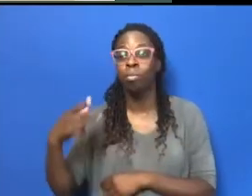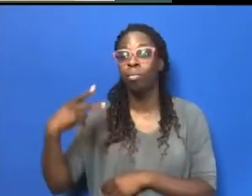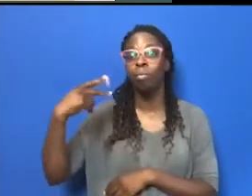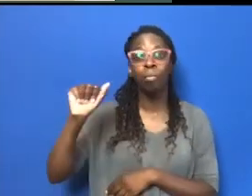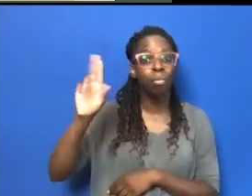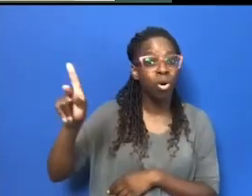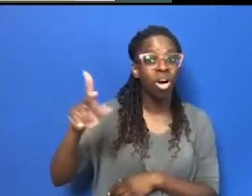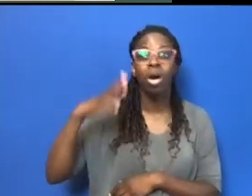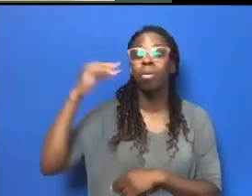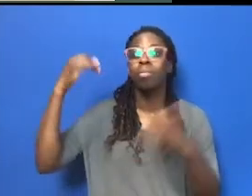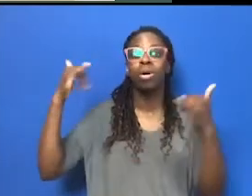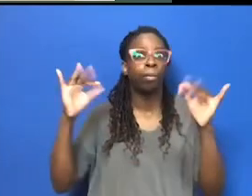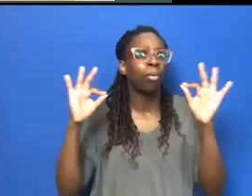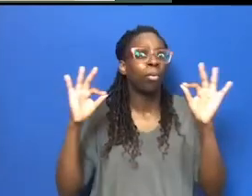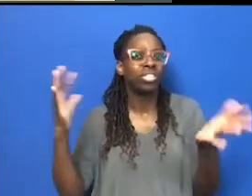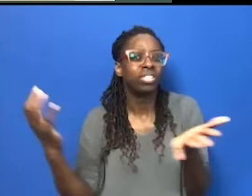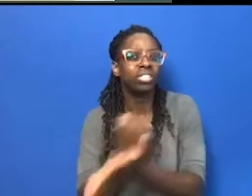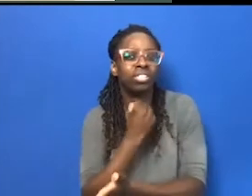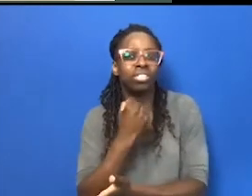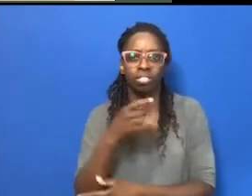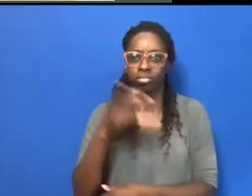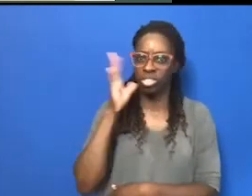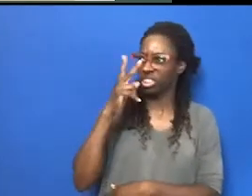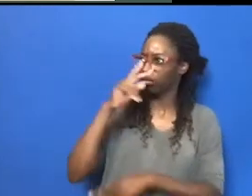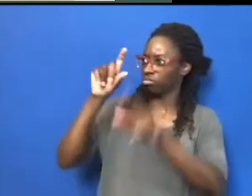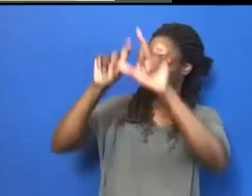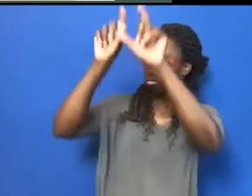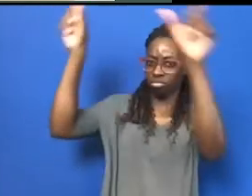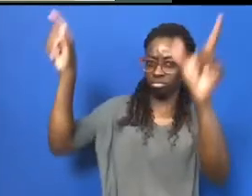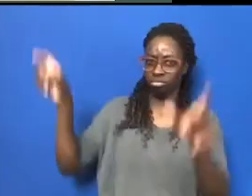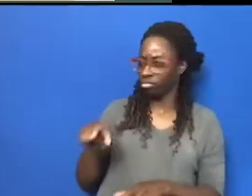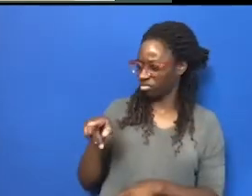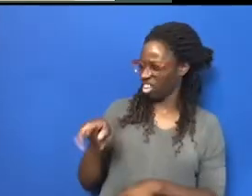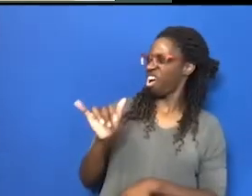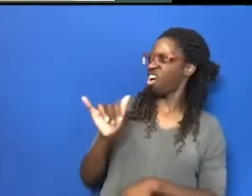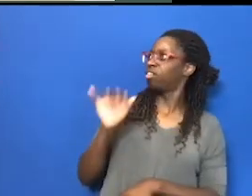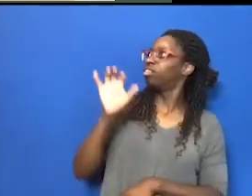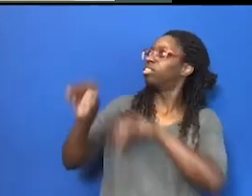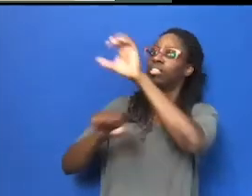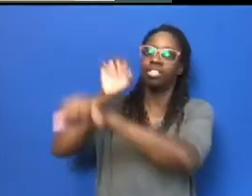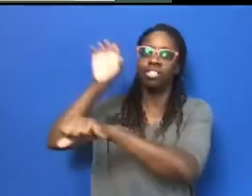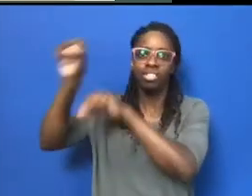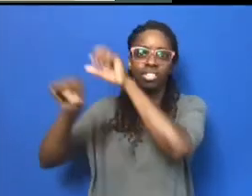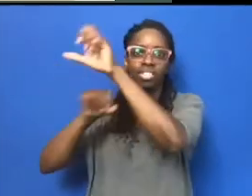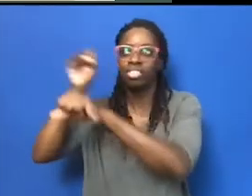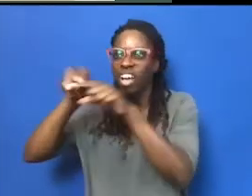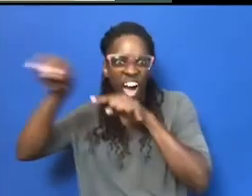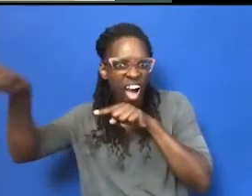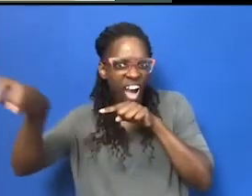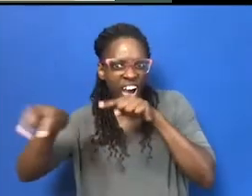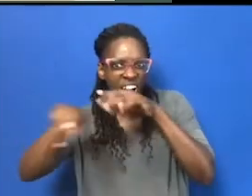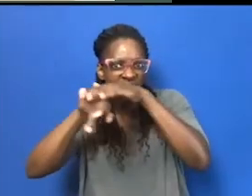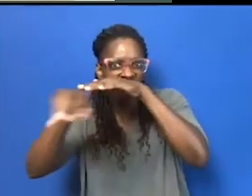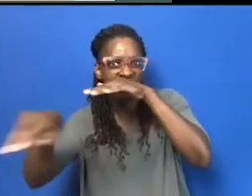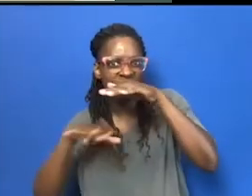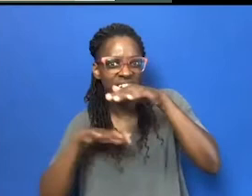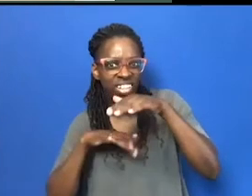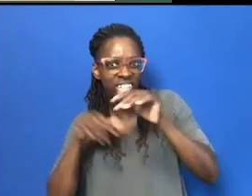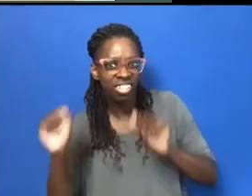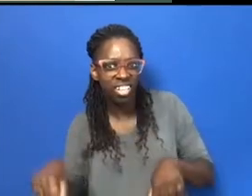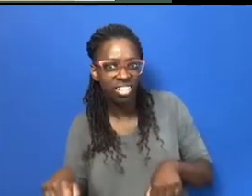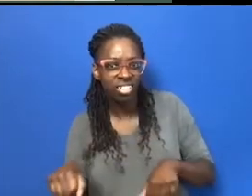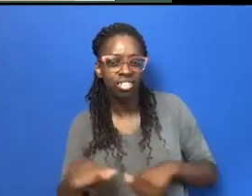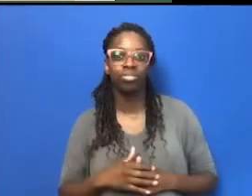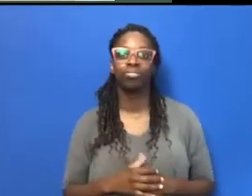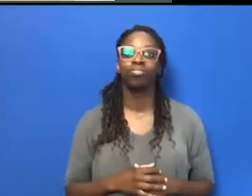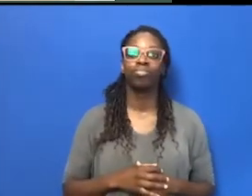different items at a playground and how they help you go up and how they help you go down and how they're part of simple machines and activities. How could you go down the slide faster? Is